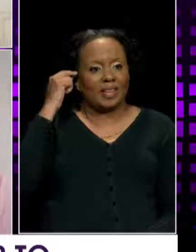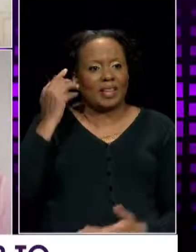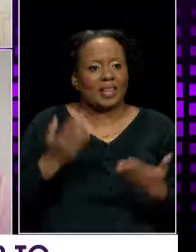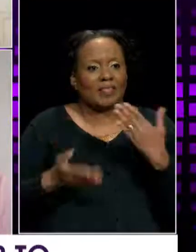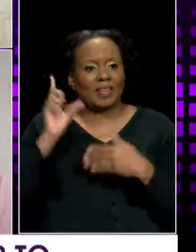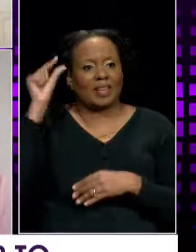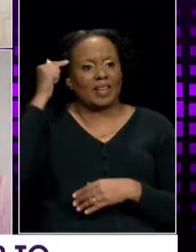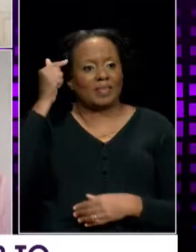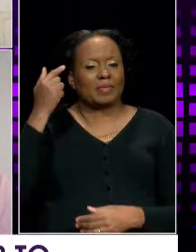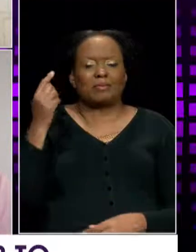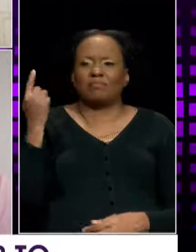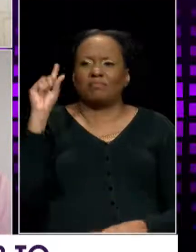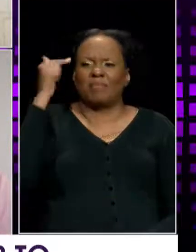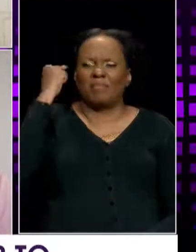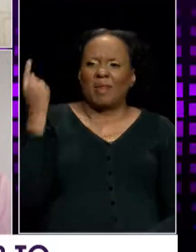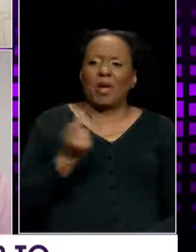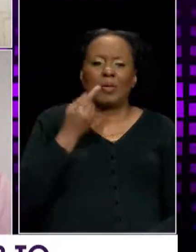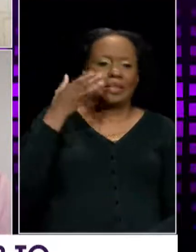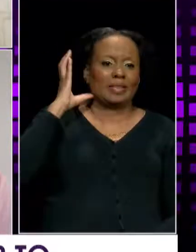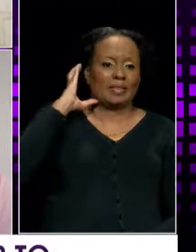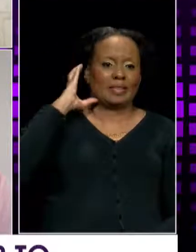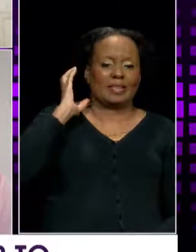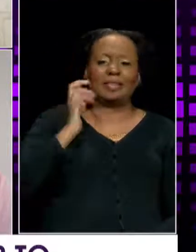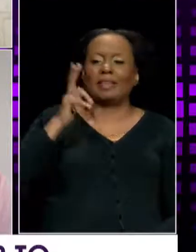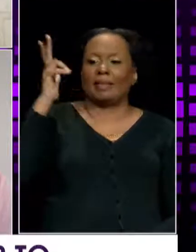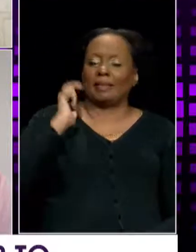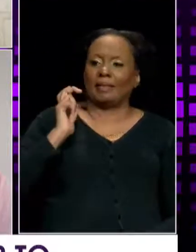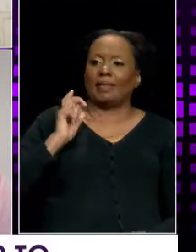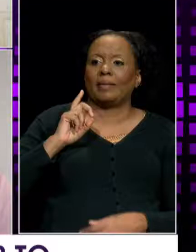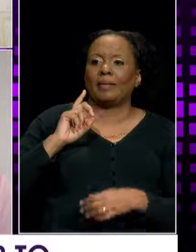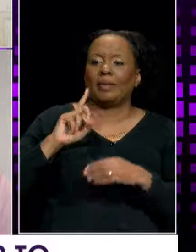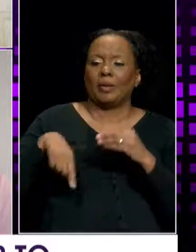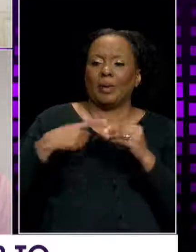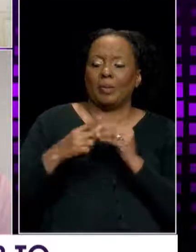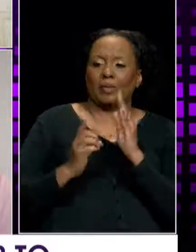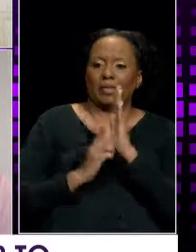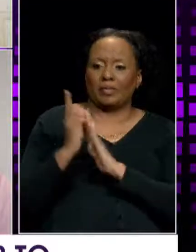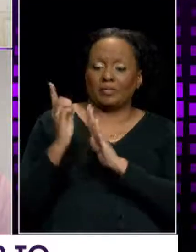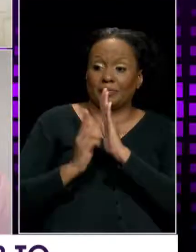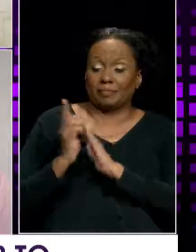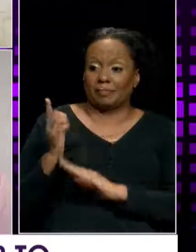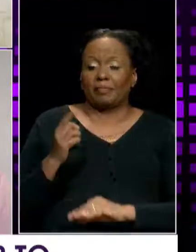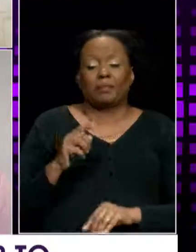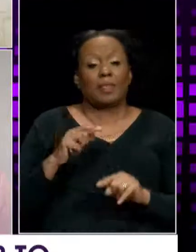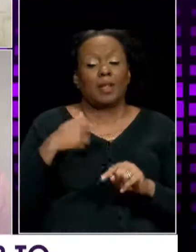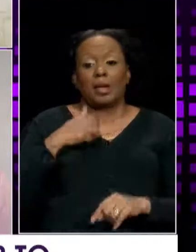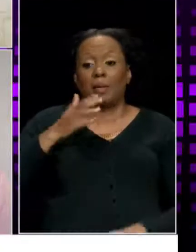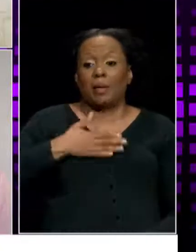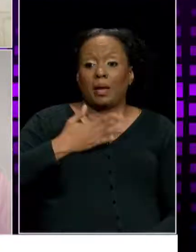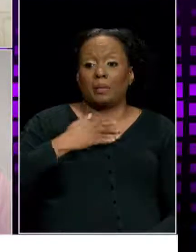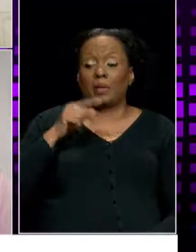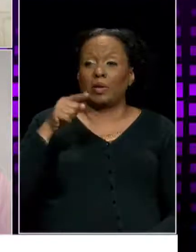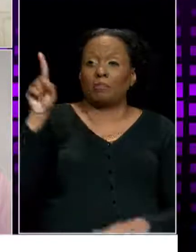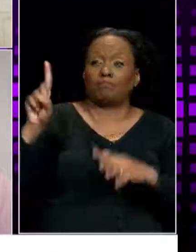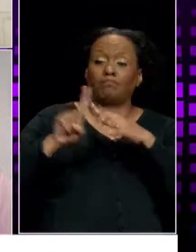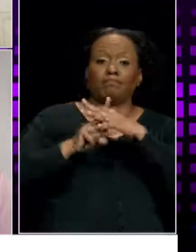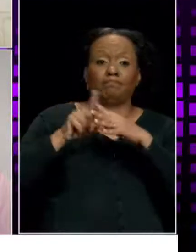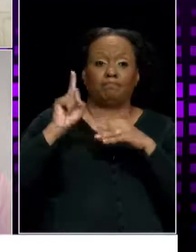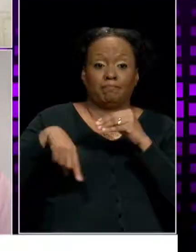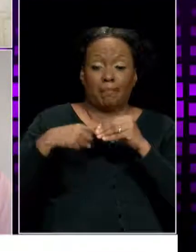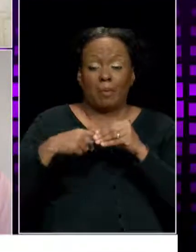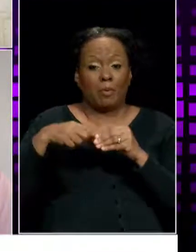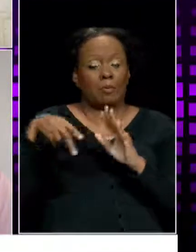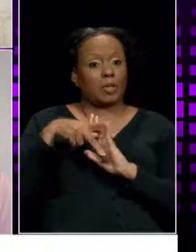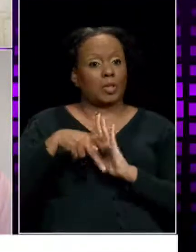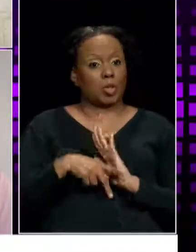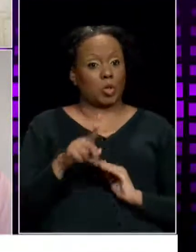They're always listening to hear what young persons have to say about development in the country. I'm happy that you raised that point about the policy. It's very important for us to